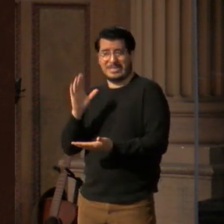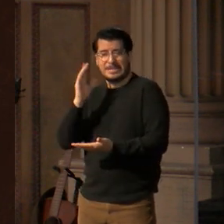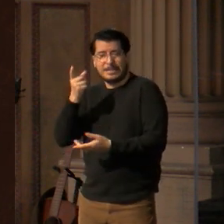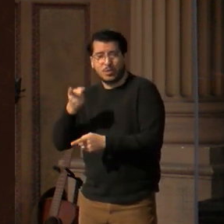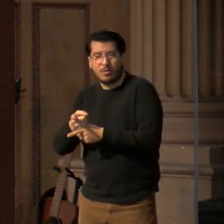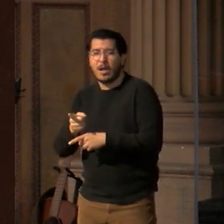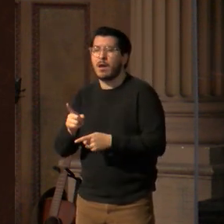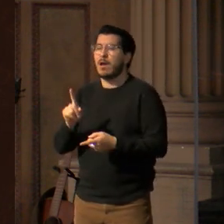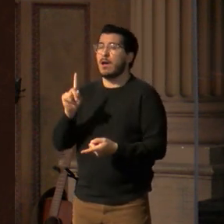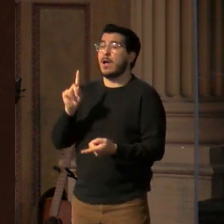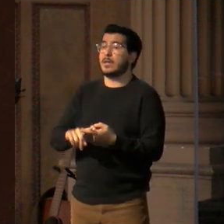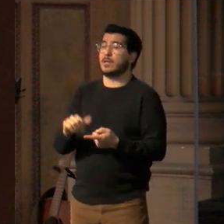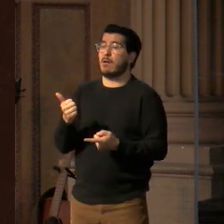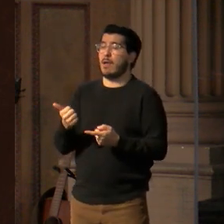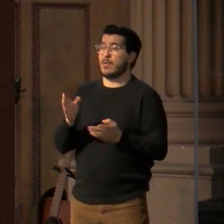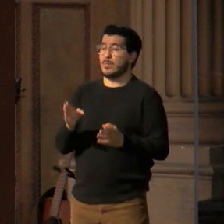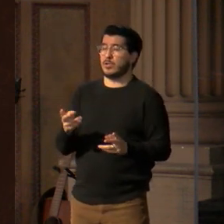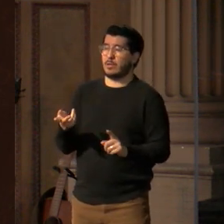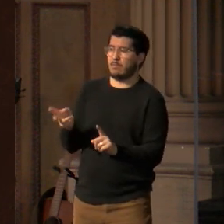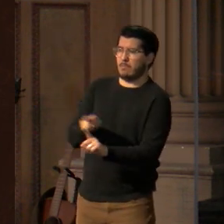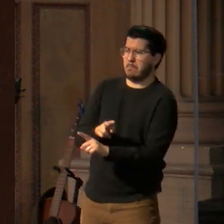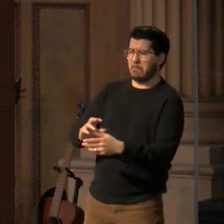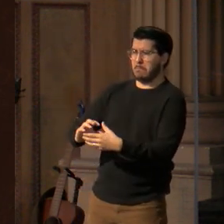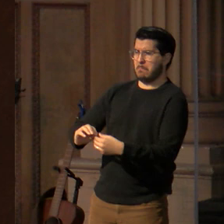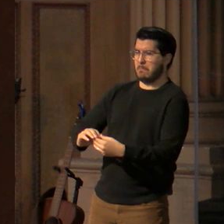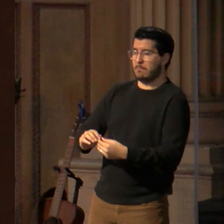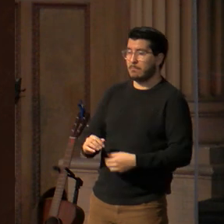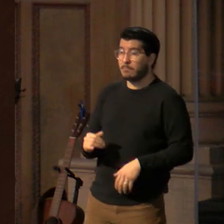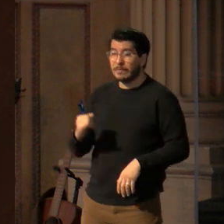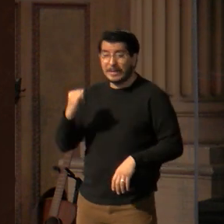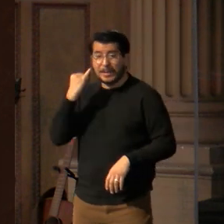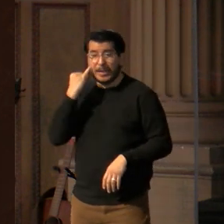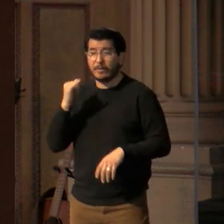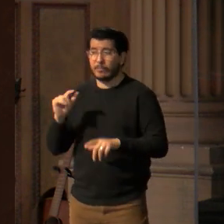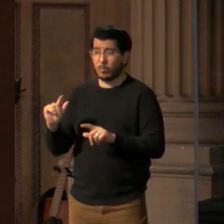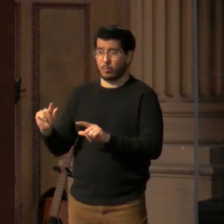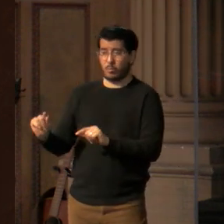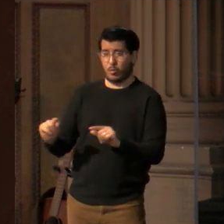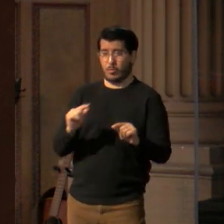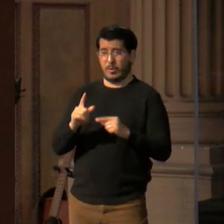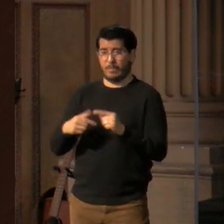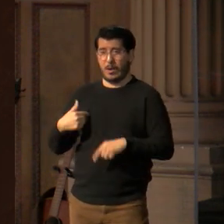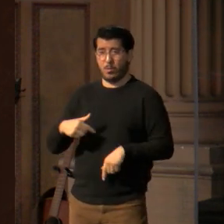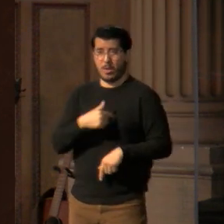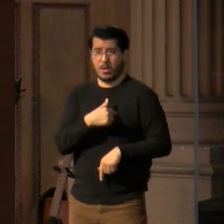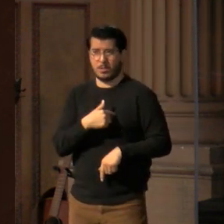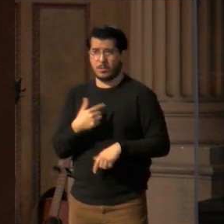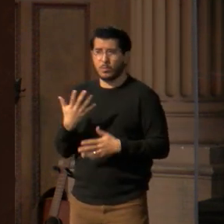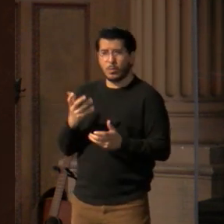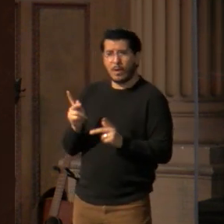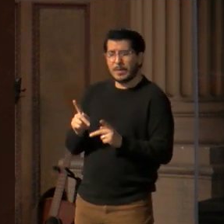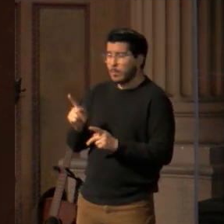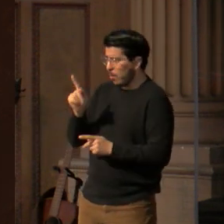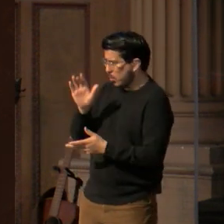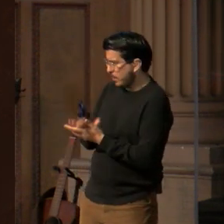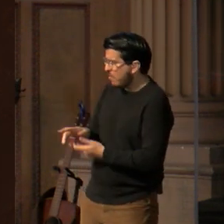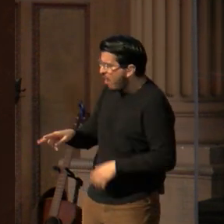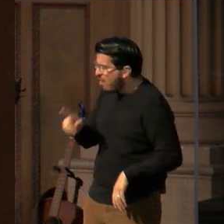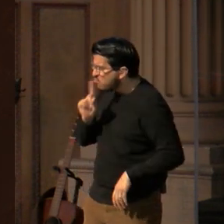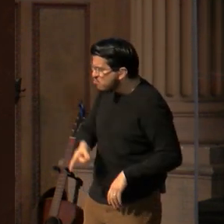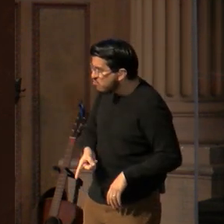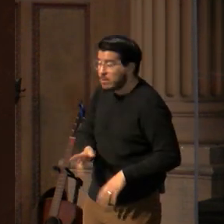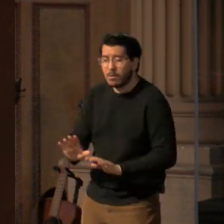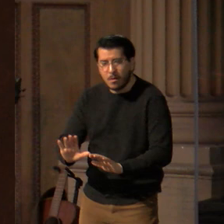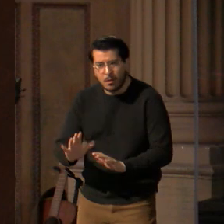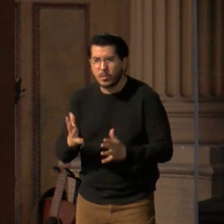If there were a rumor going around about us, we wouldn't want someone to believe once they hear from one person that they have the whole story. We would want them to go and get the other side.